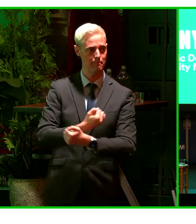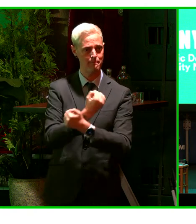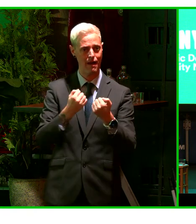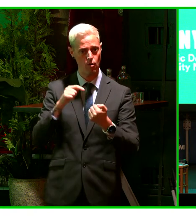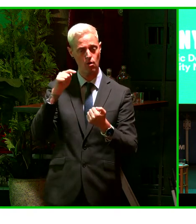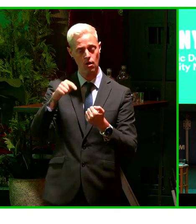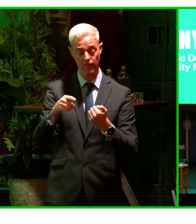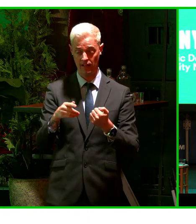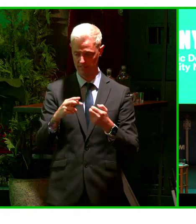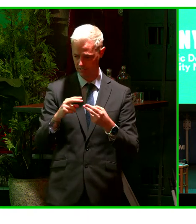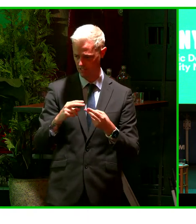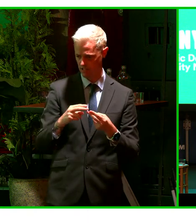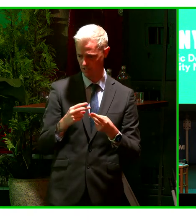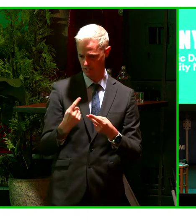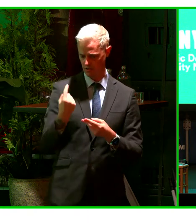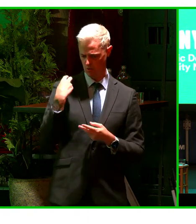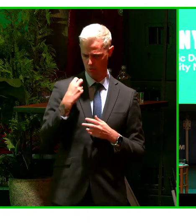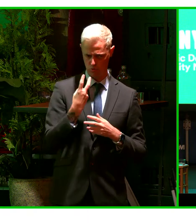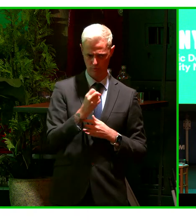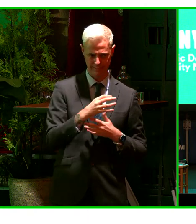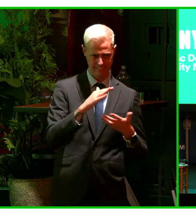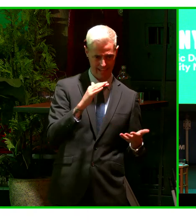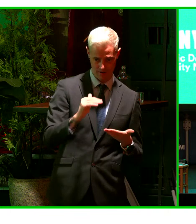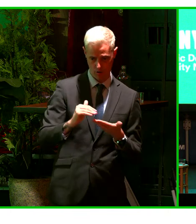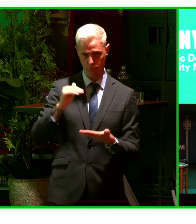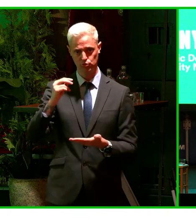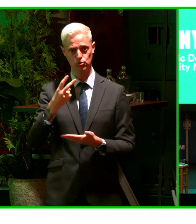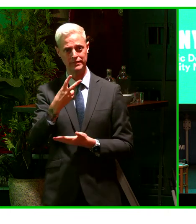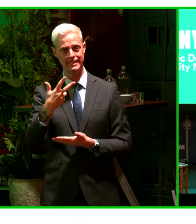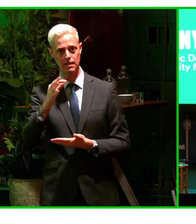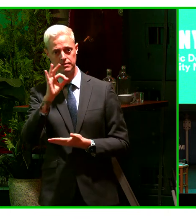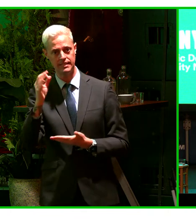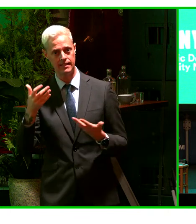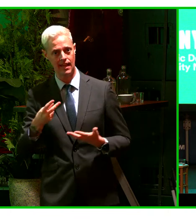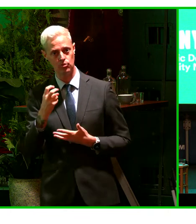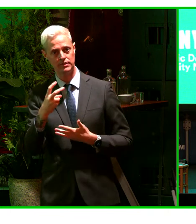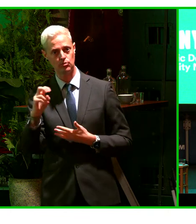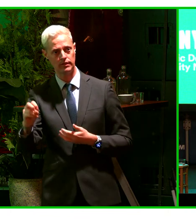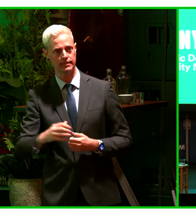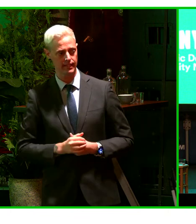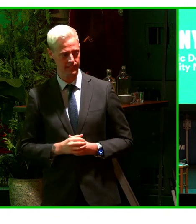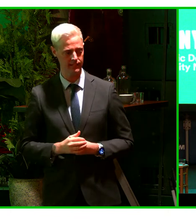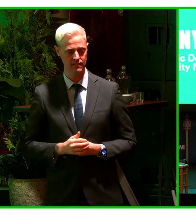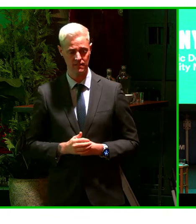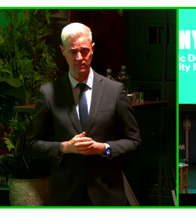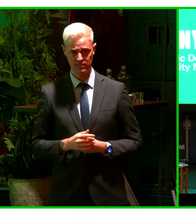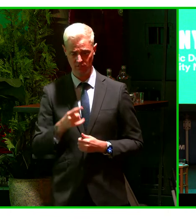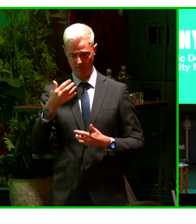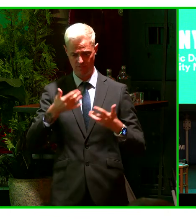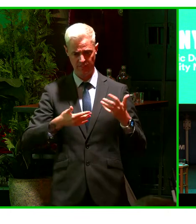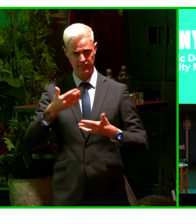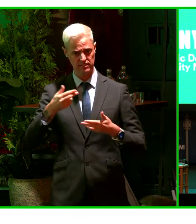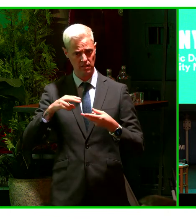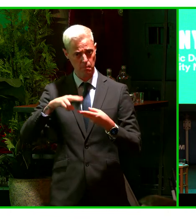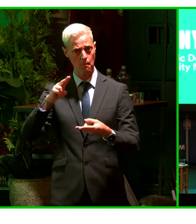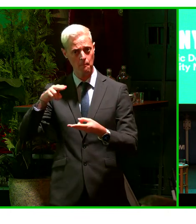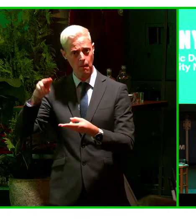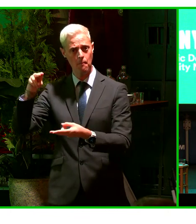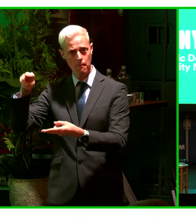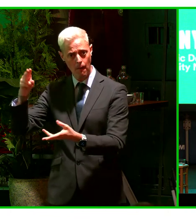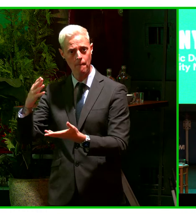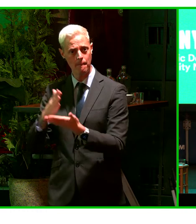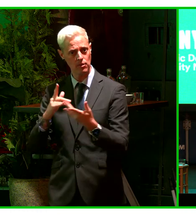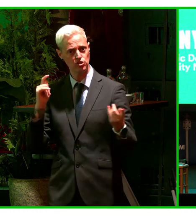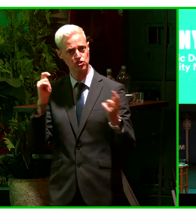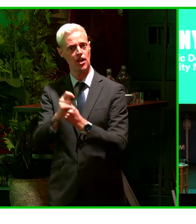2010. That's up to 28% in 2020. So those numbers give you a sense of how quickly the energy industry